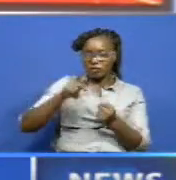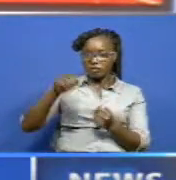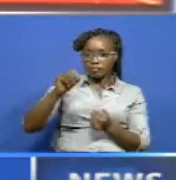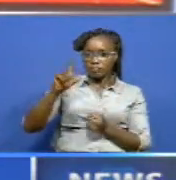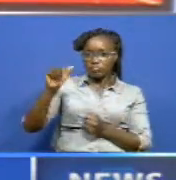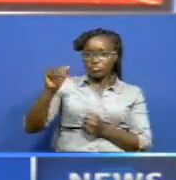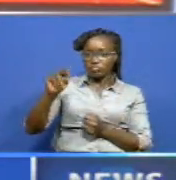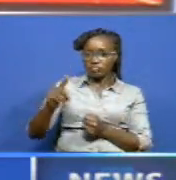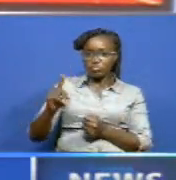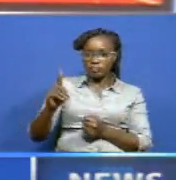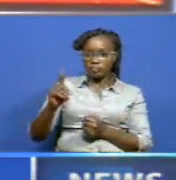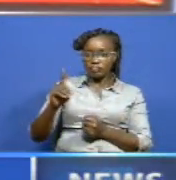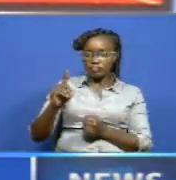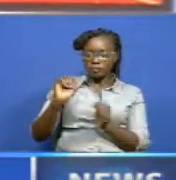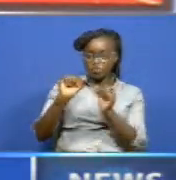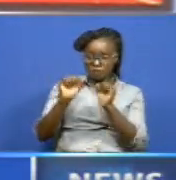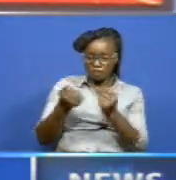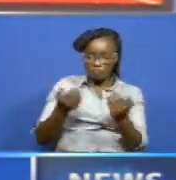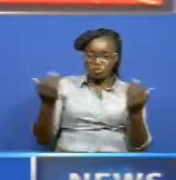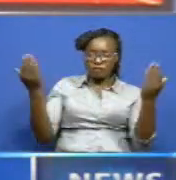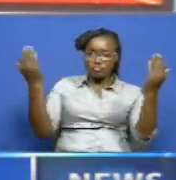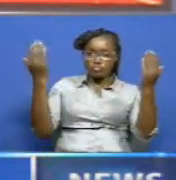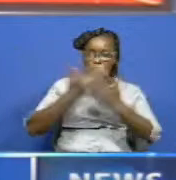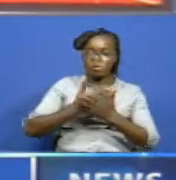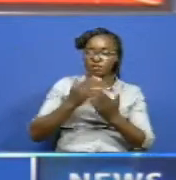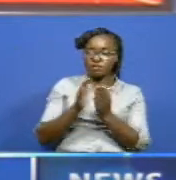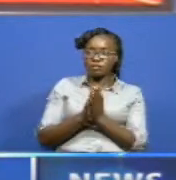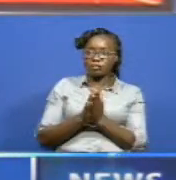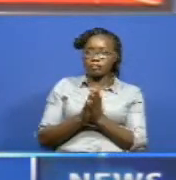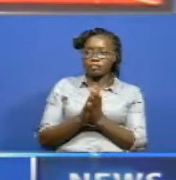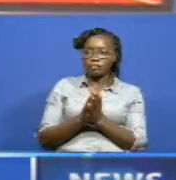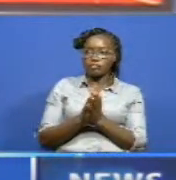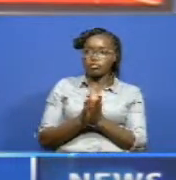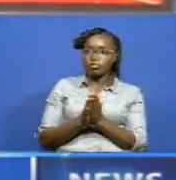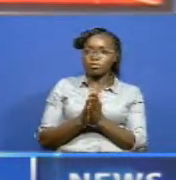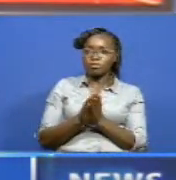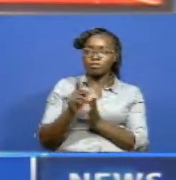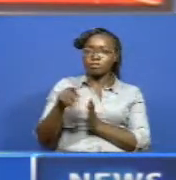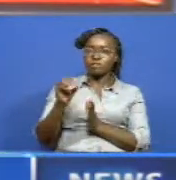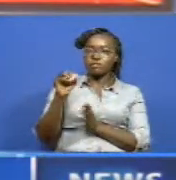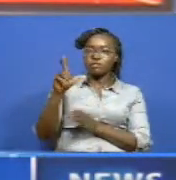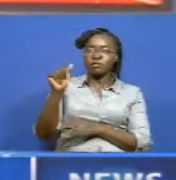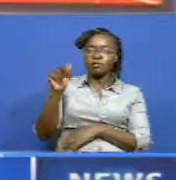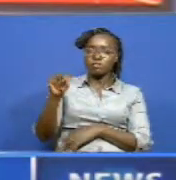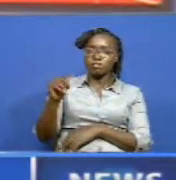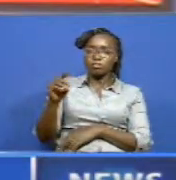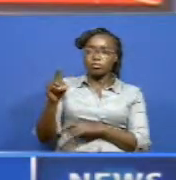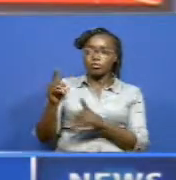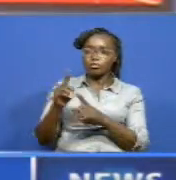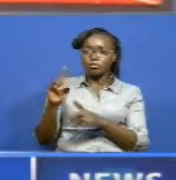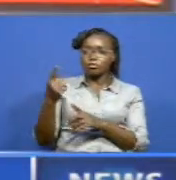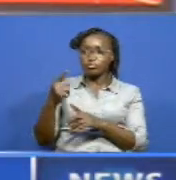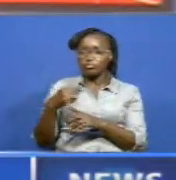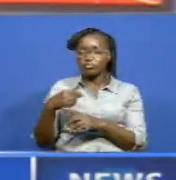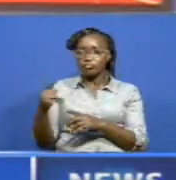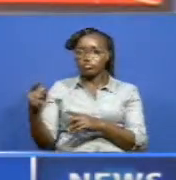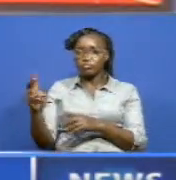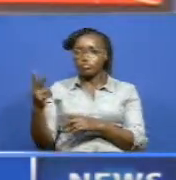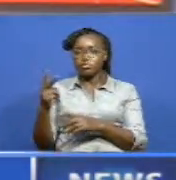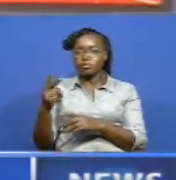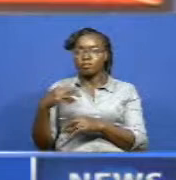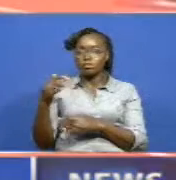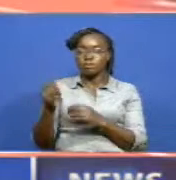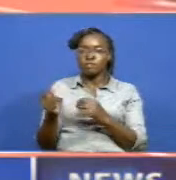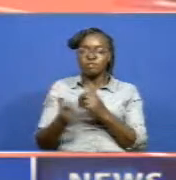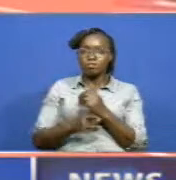night. The world event is set to be held in Korzo, Poland from 1st to 2nd of next month. In the